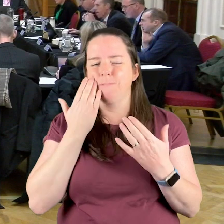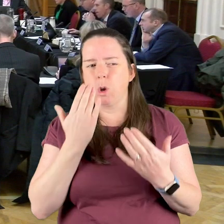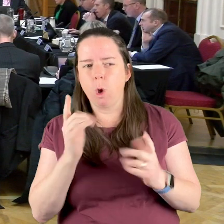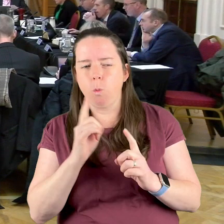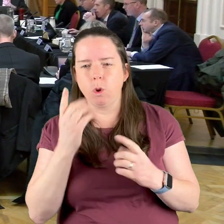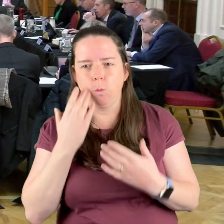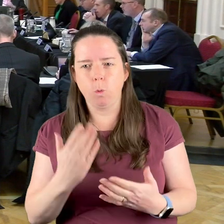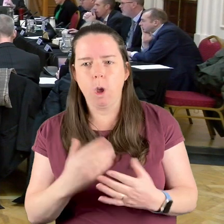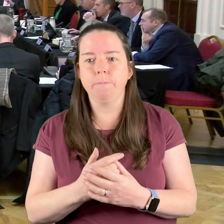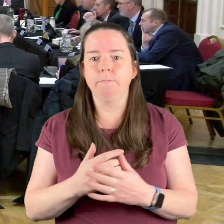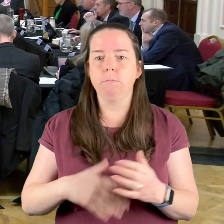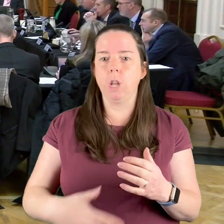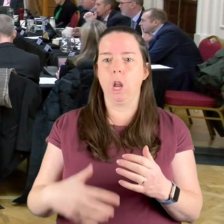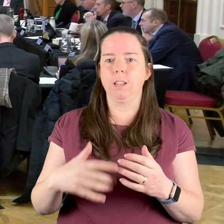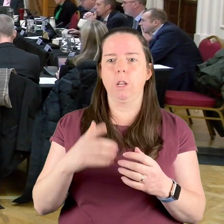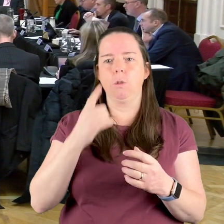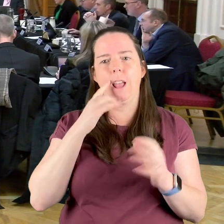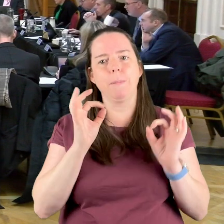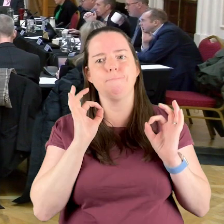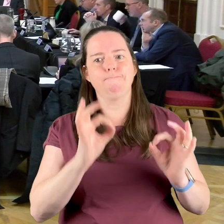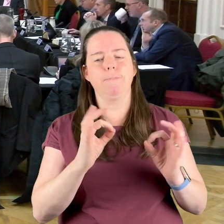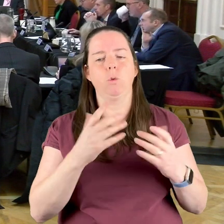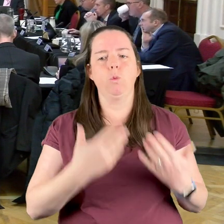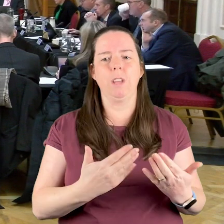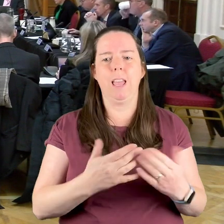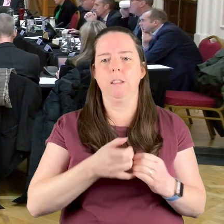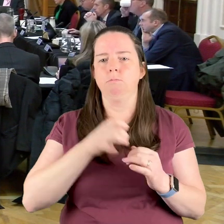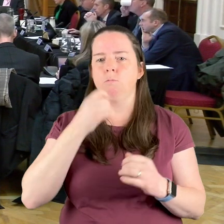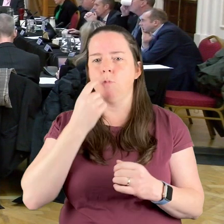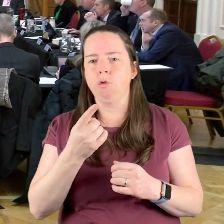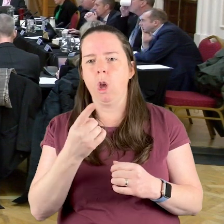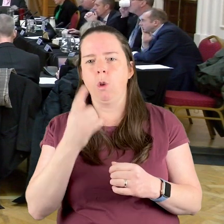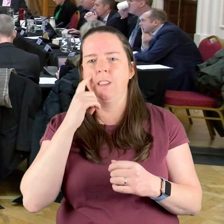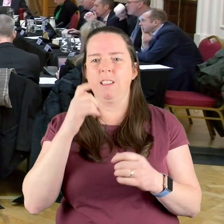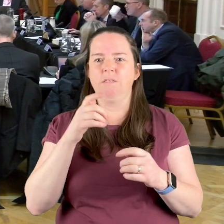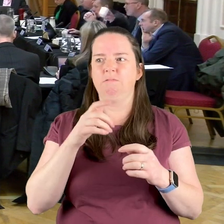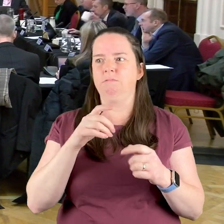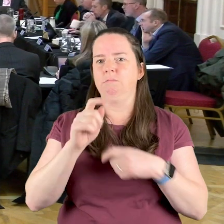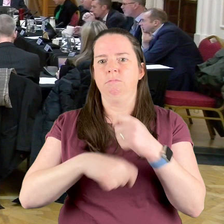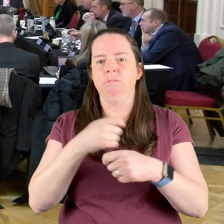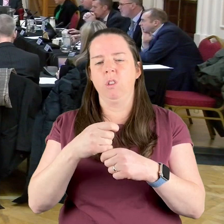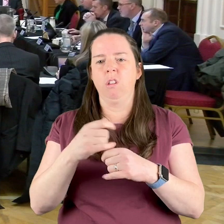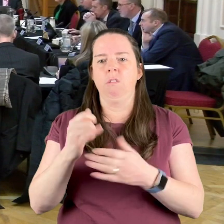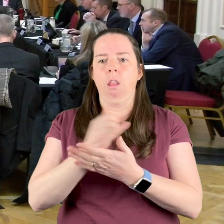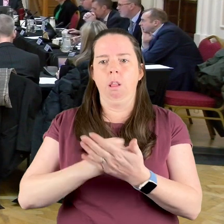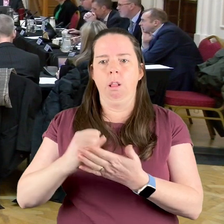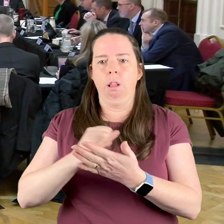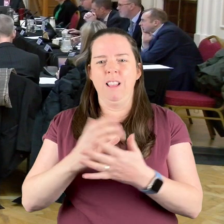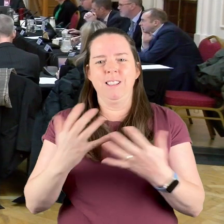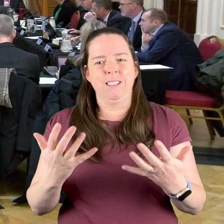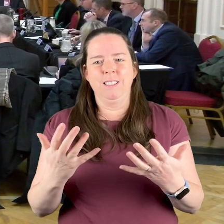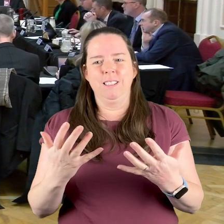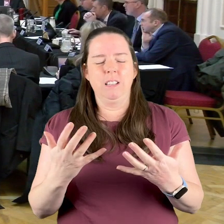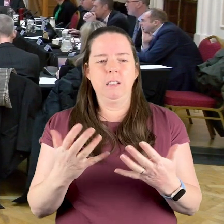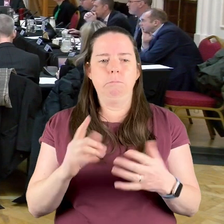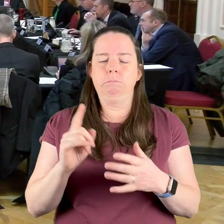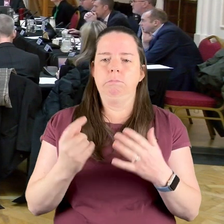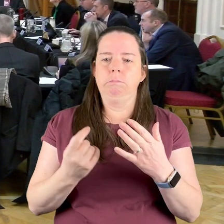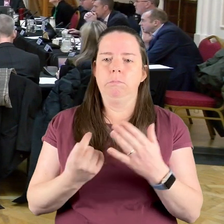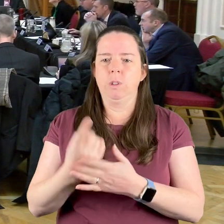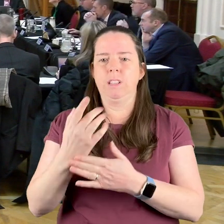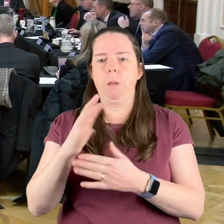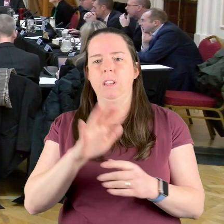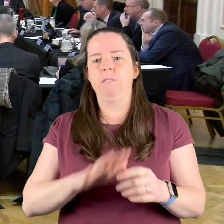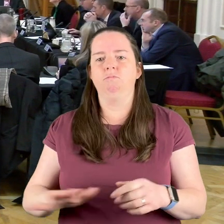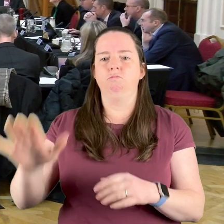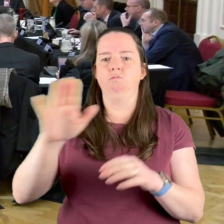you don't know what you don't know. At maternity, you can be outstanding today, tomorrow you can then go straight to inadequate. And that's just the nature of what